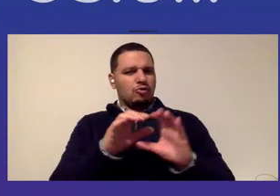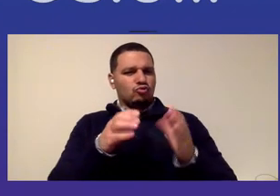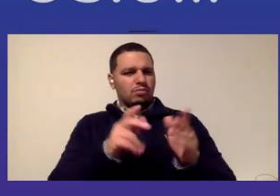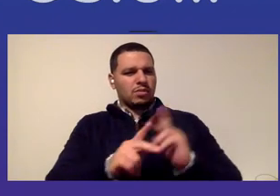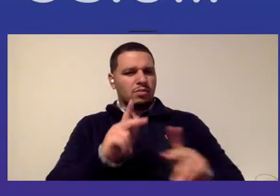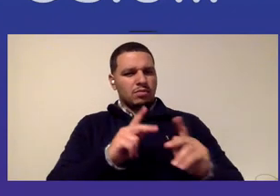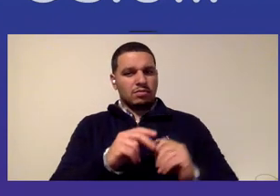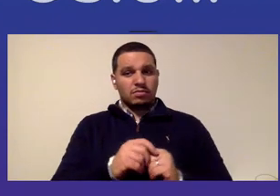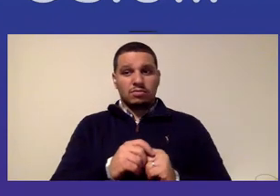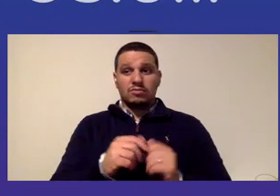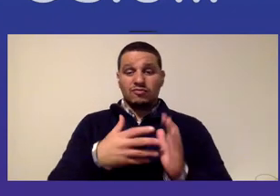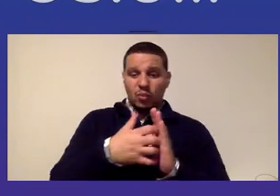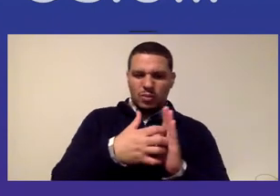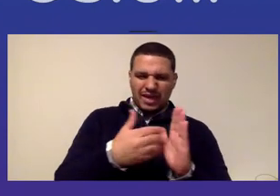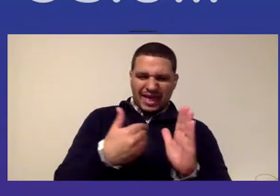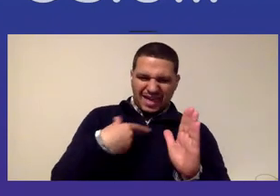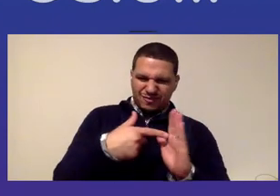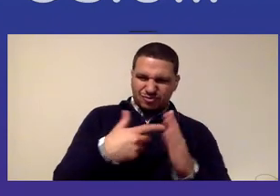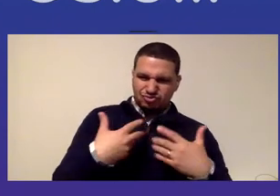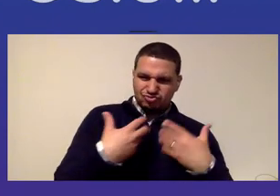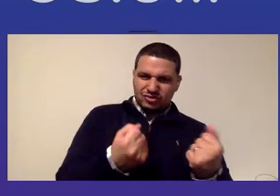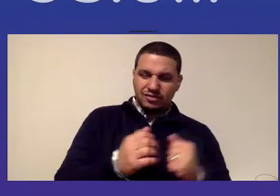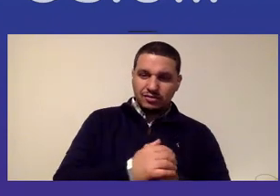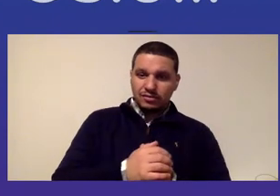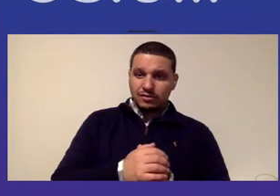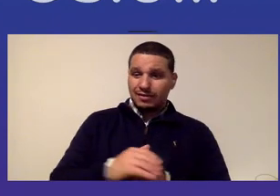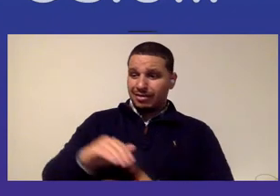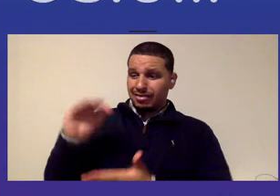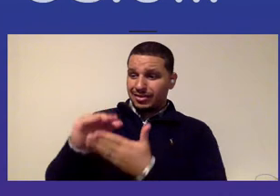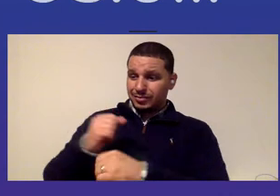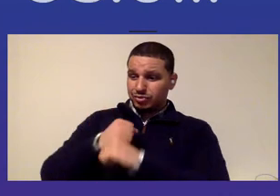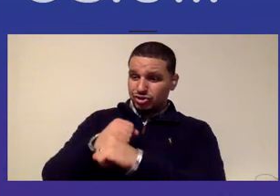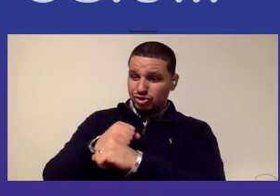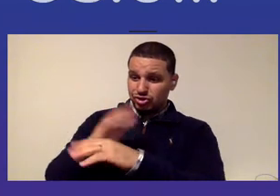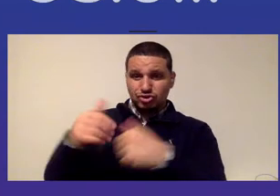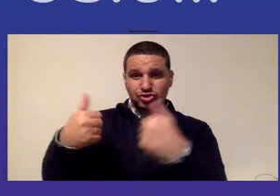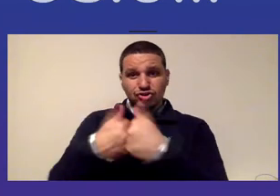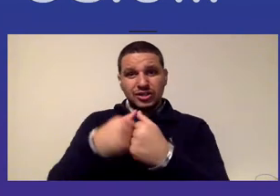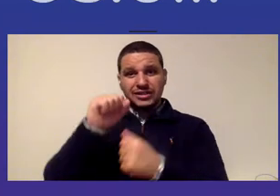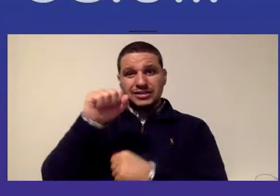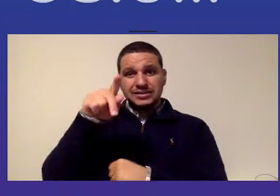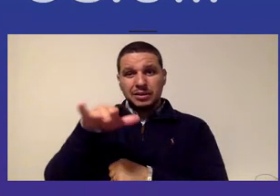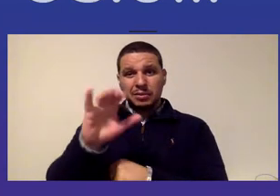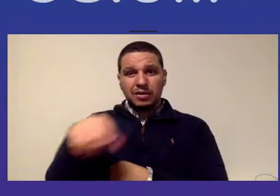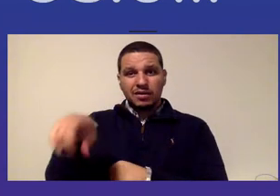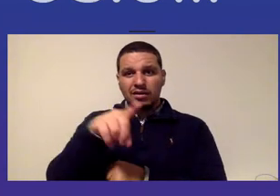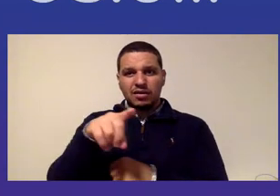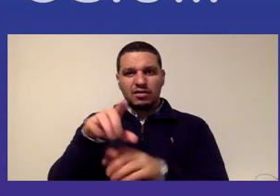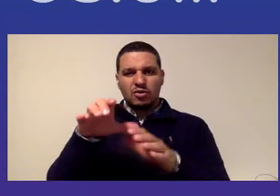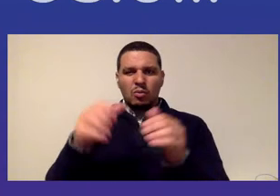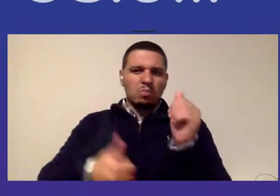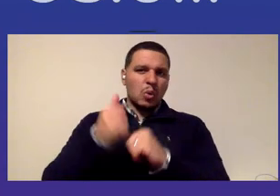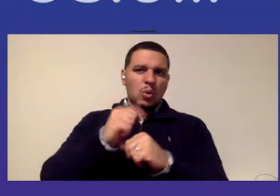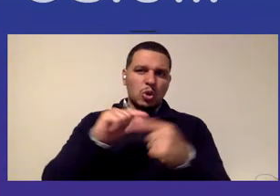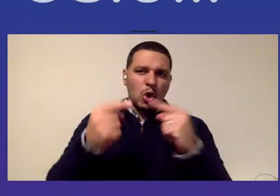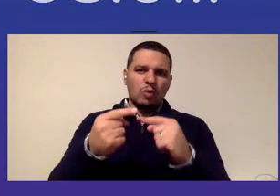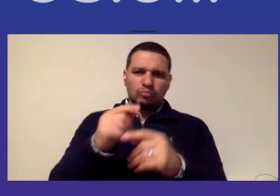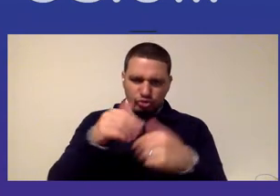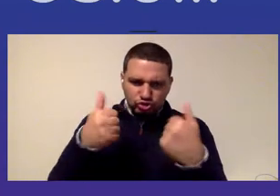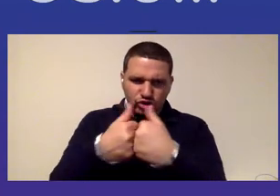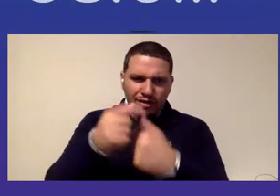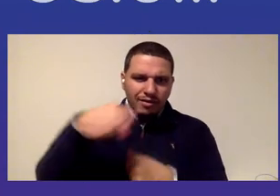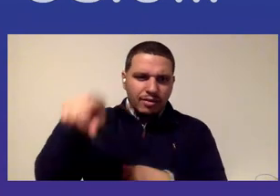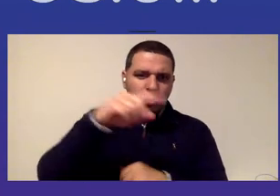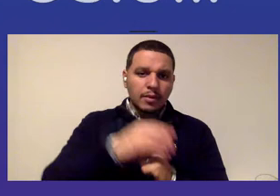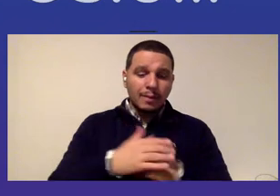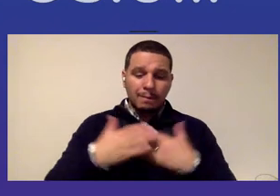vulnerability, the least protected, challenging the spaces where they have been done the most harm. Bodies as the vehicle